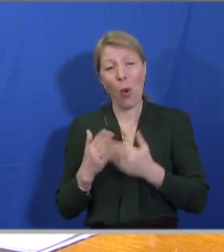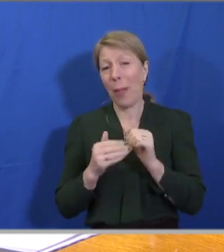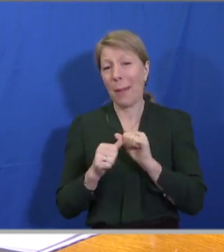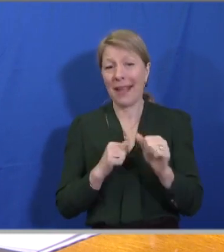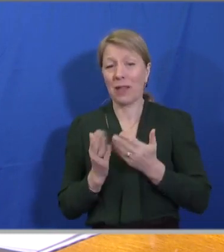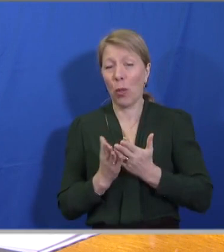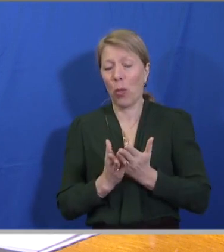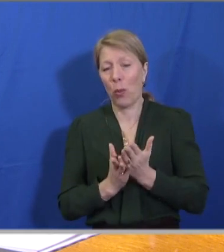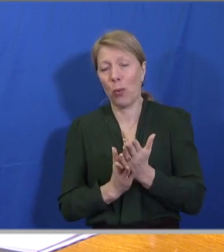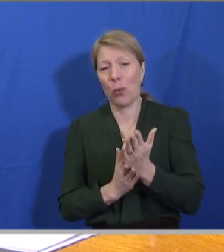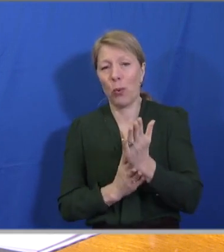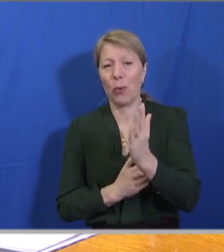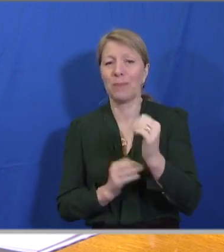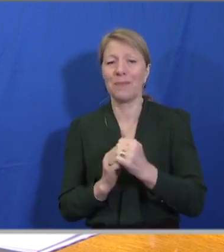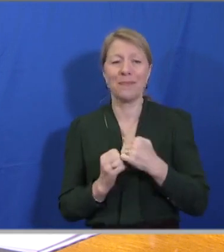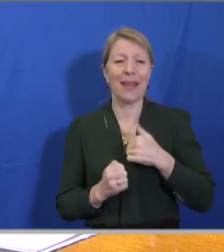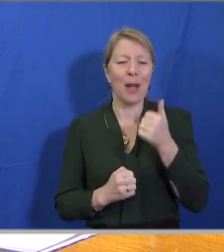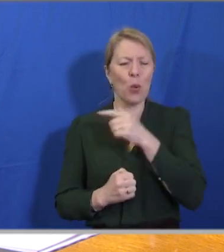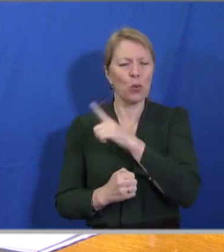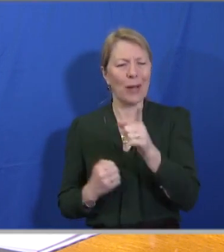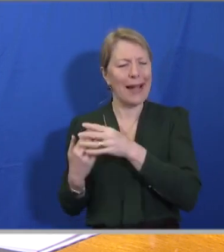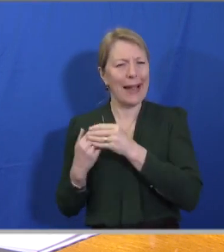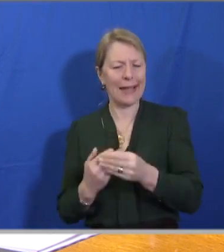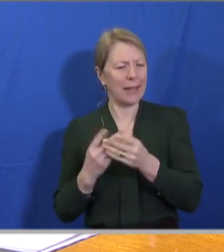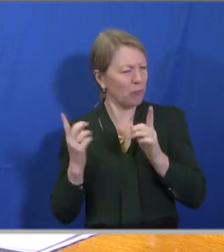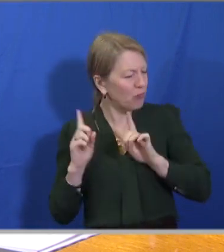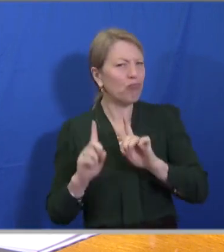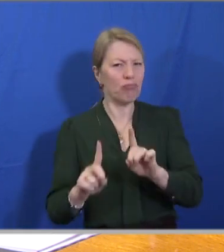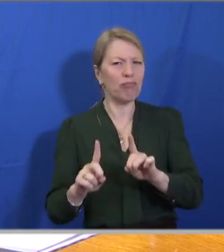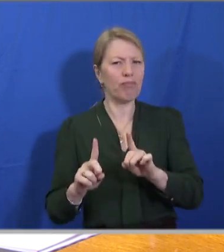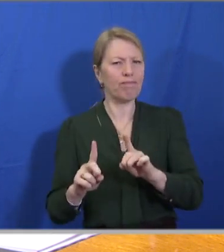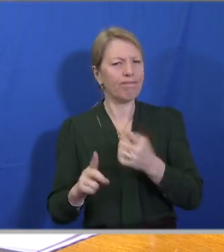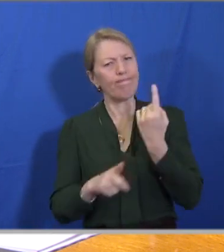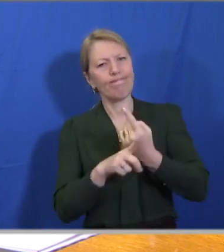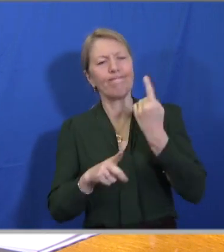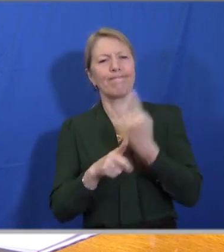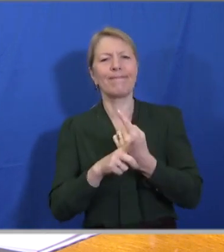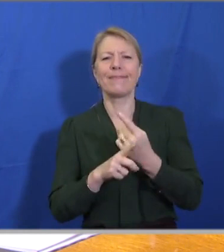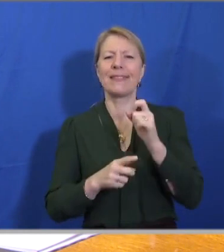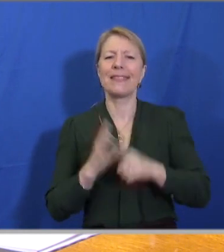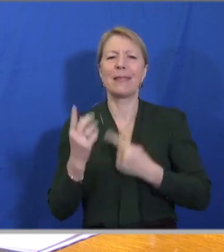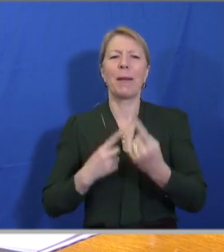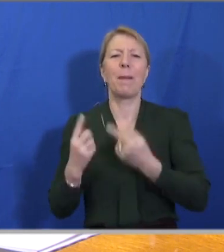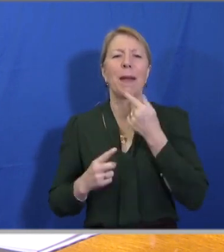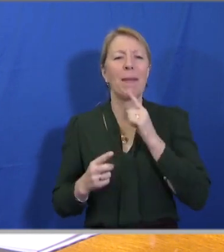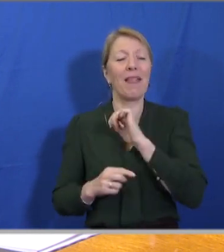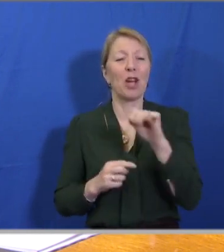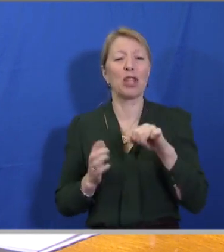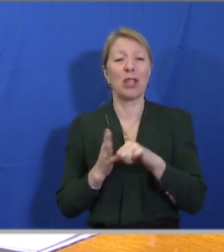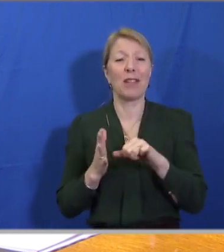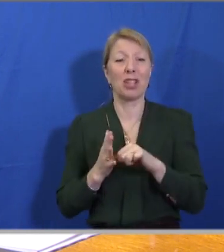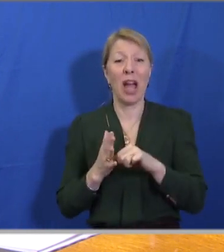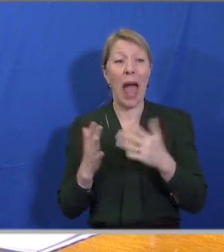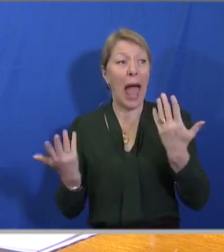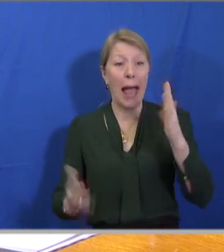you are leading in terms of addressing the challenges that people with disability face. We must do much better. I didn't get a chance to ask any of the questions today, but